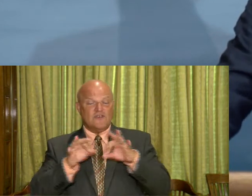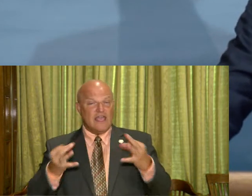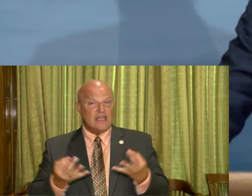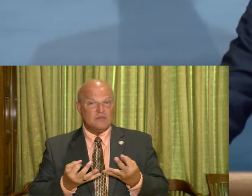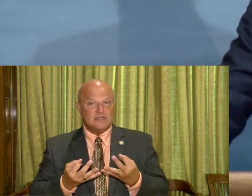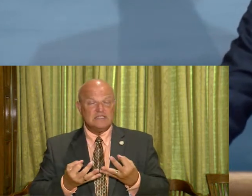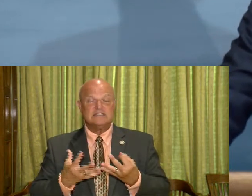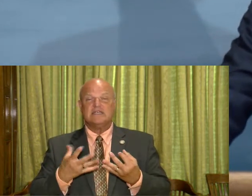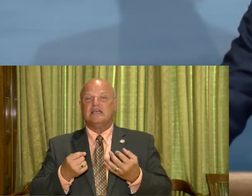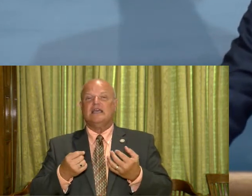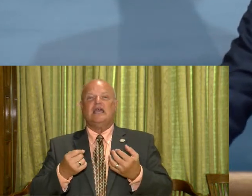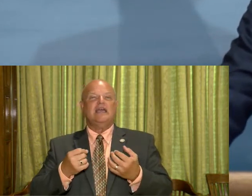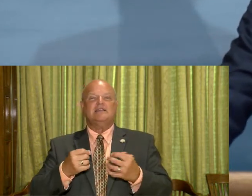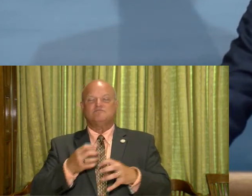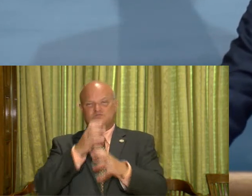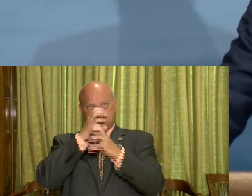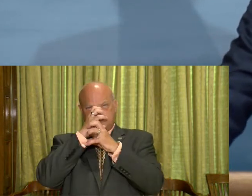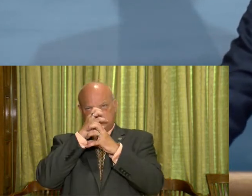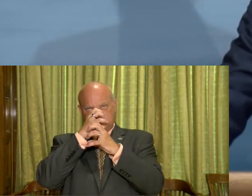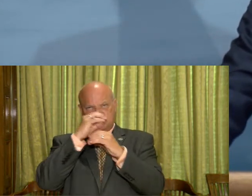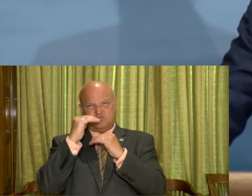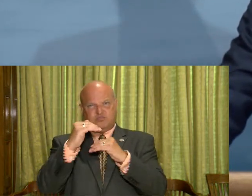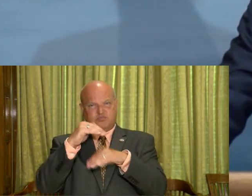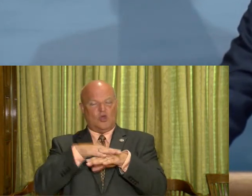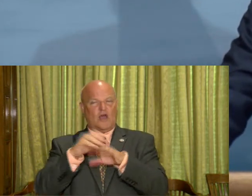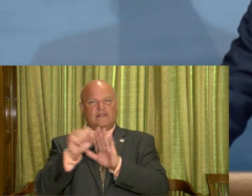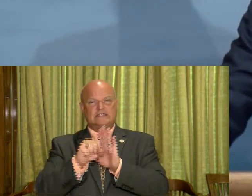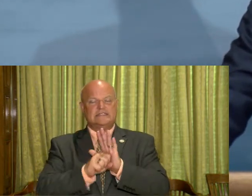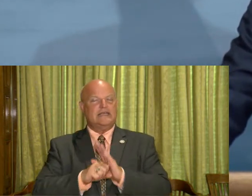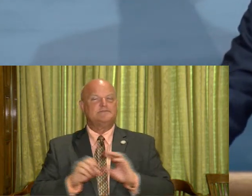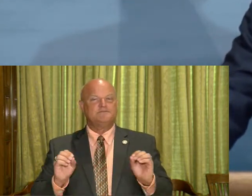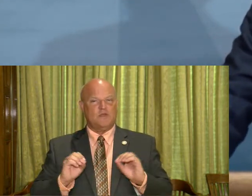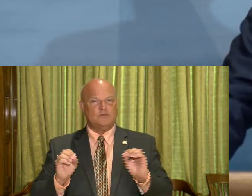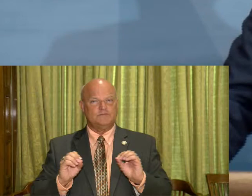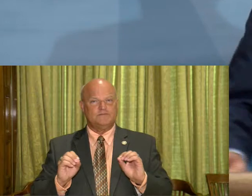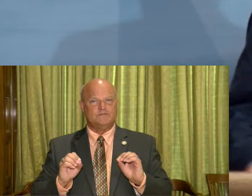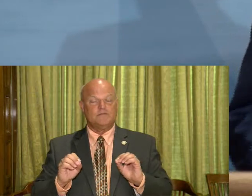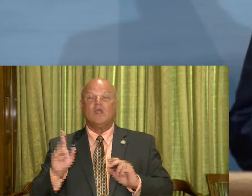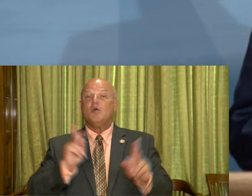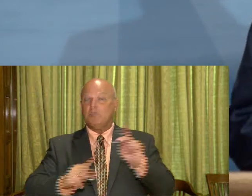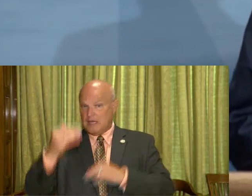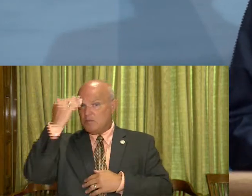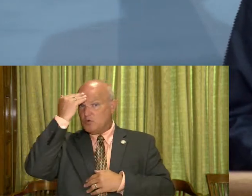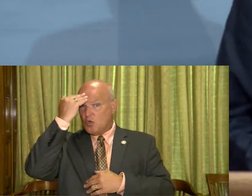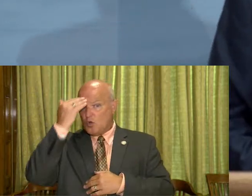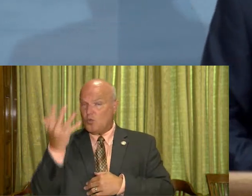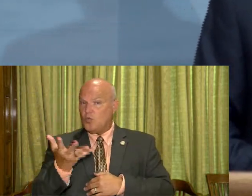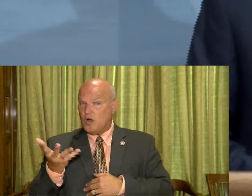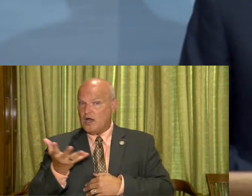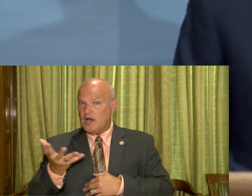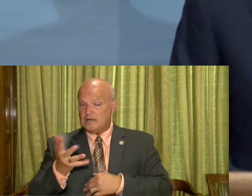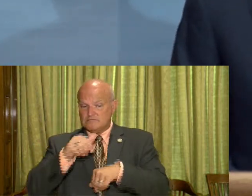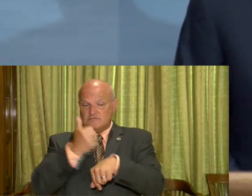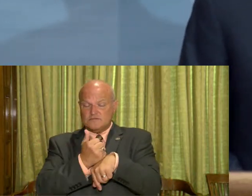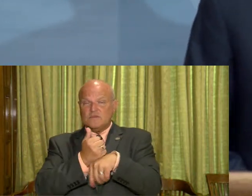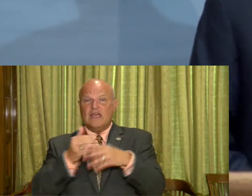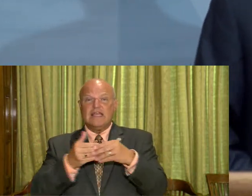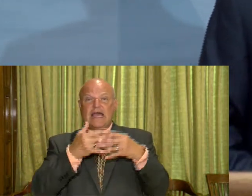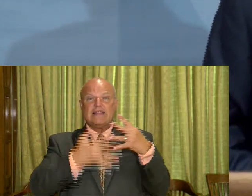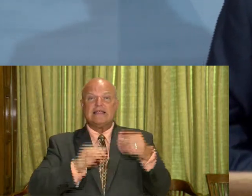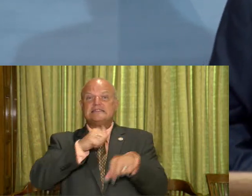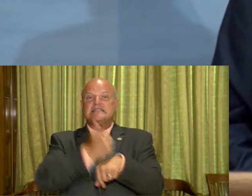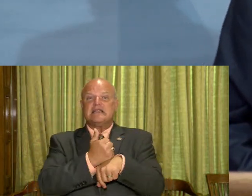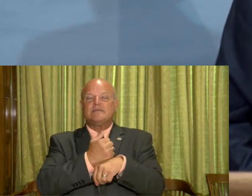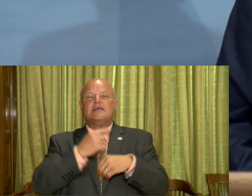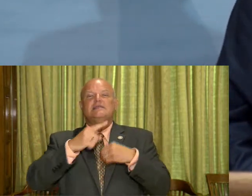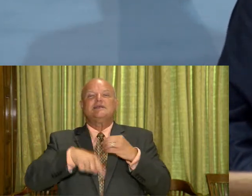going to be those kind of restrictions here in this state. Everyone knows what to do, and the guidelines are in place. This is all about